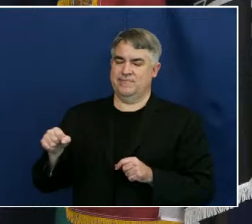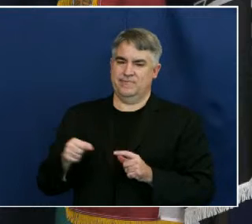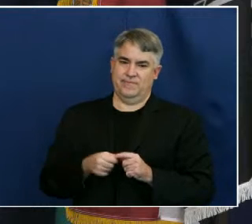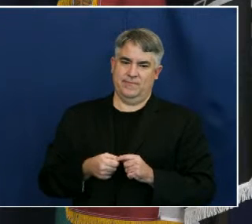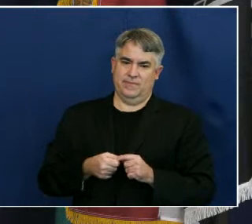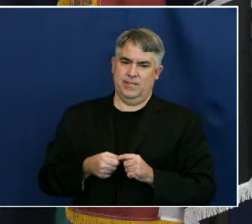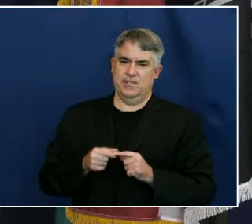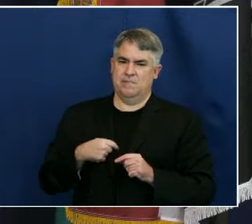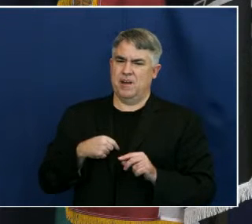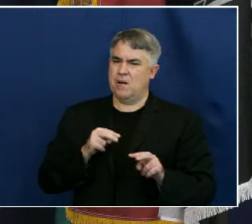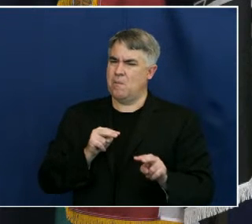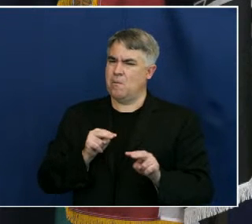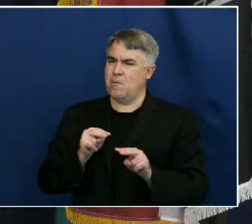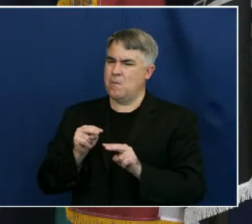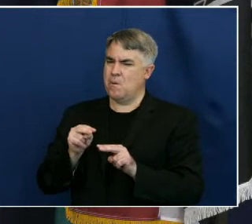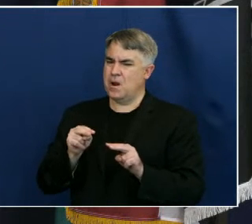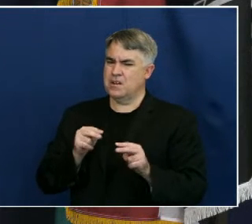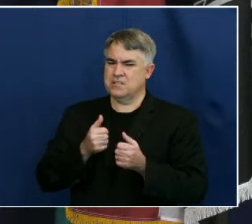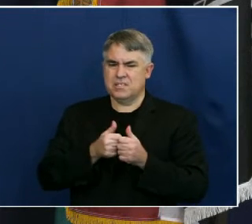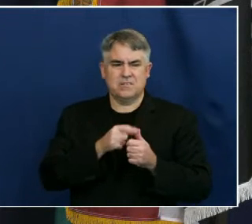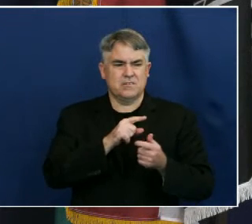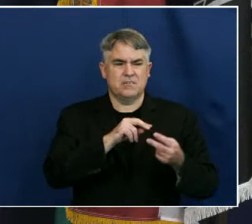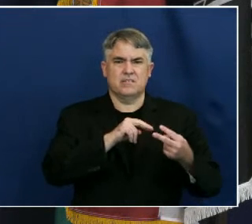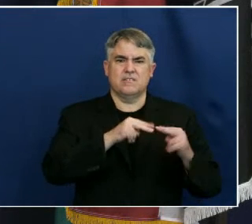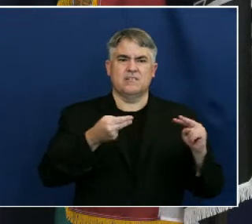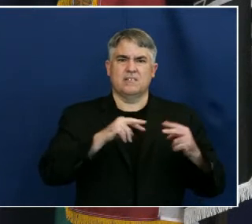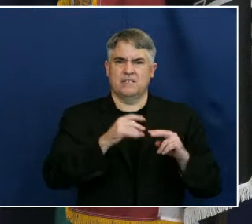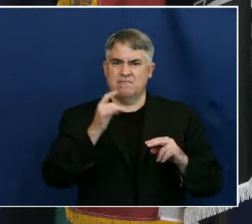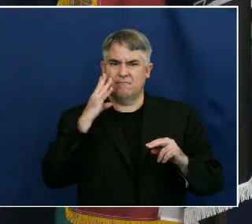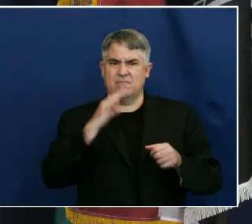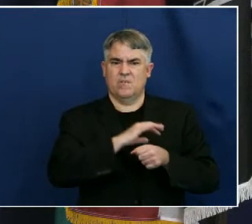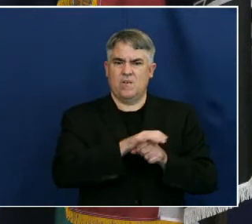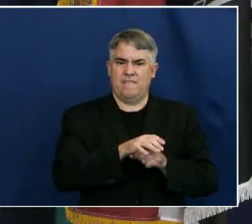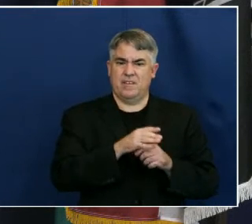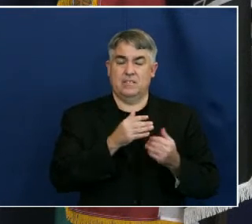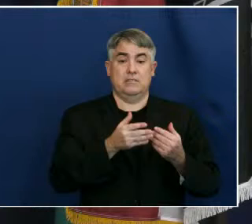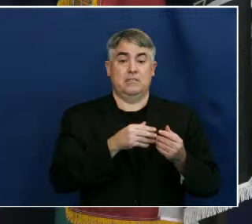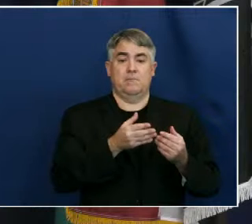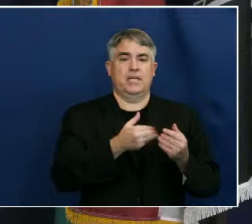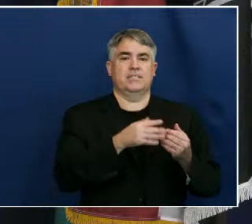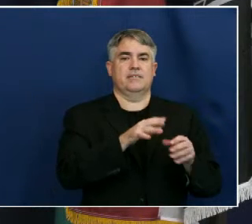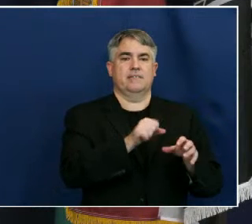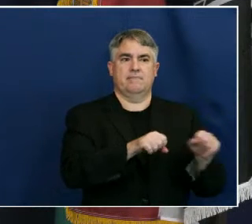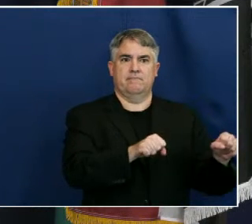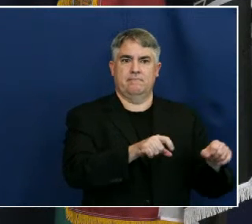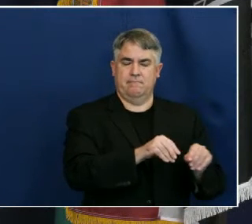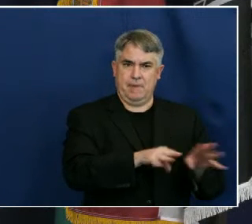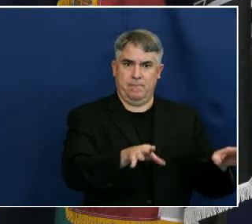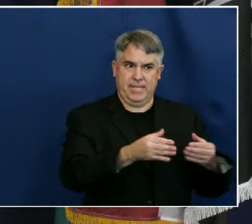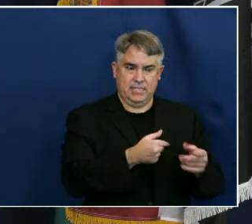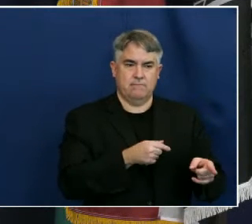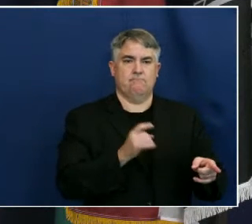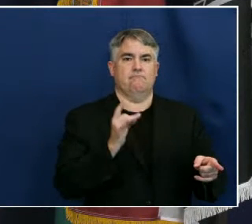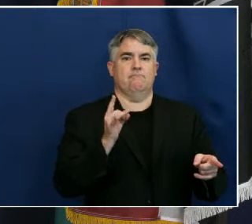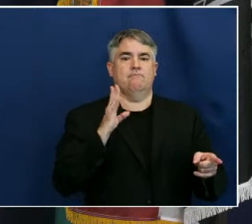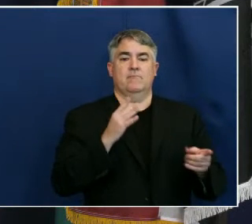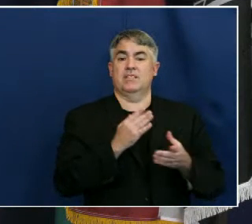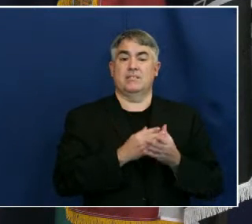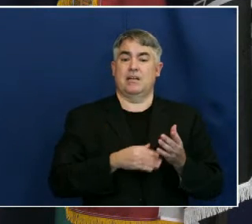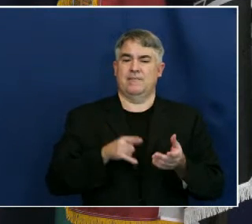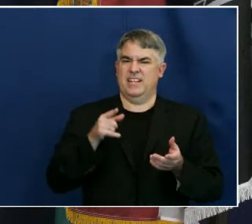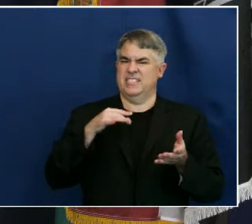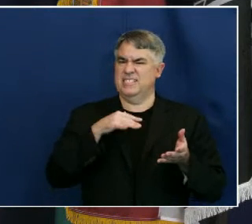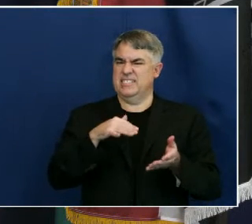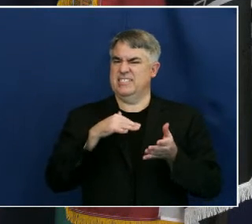being more contagious than others. But that study, I personally have not read. I don't think it's been